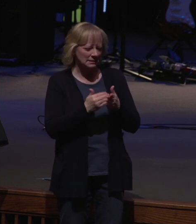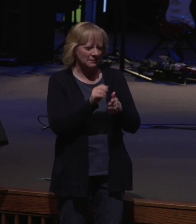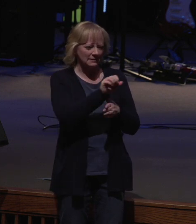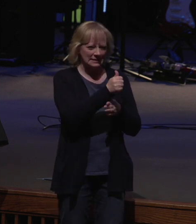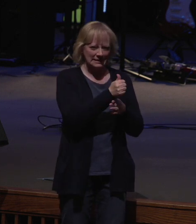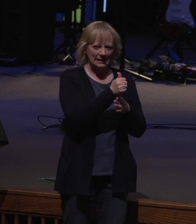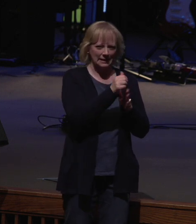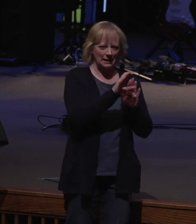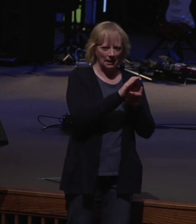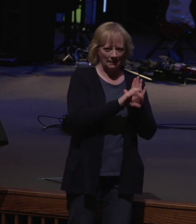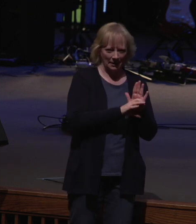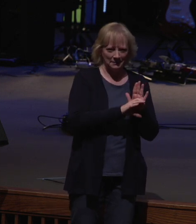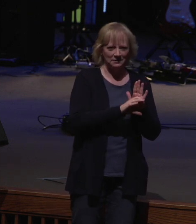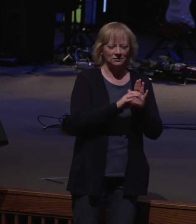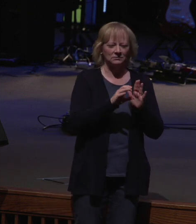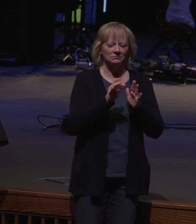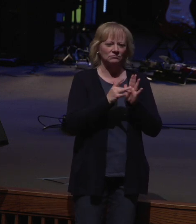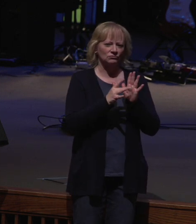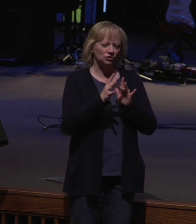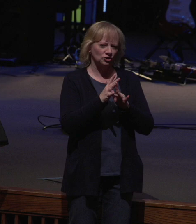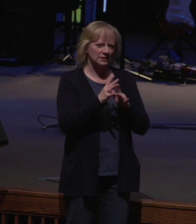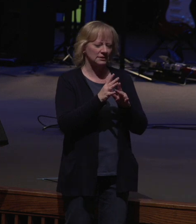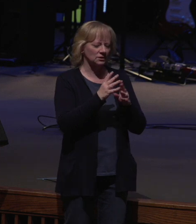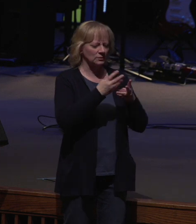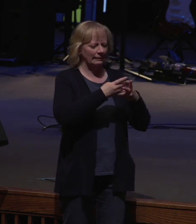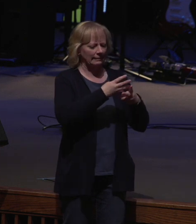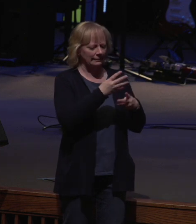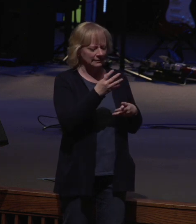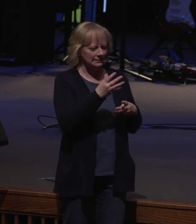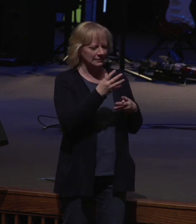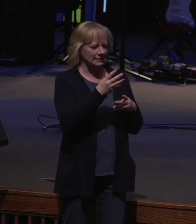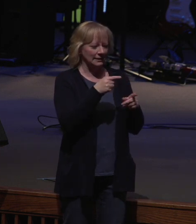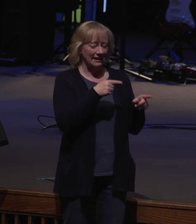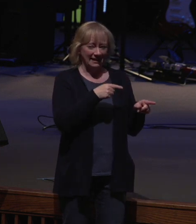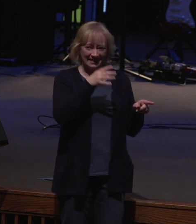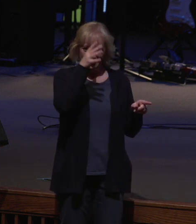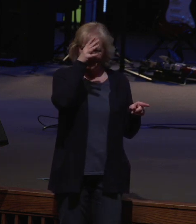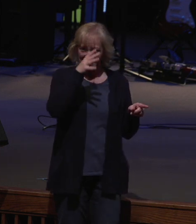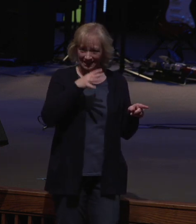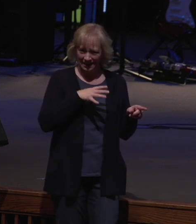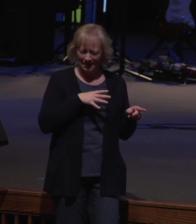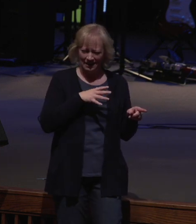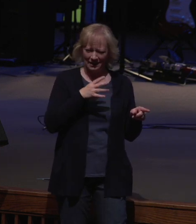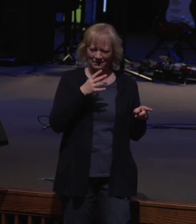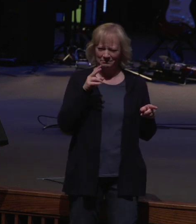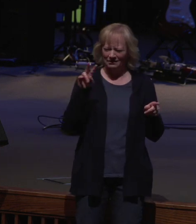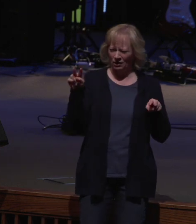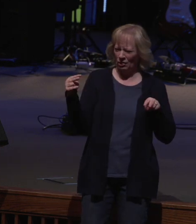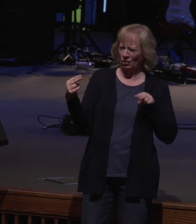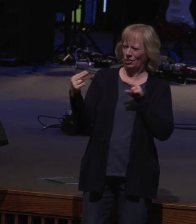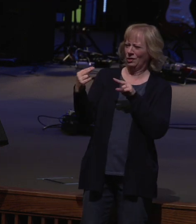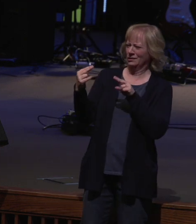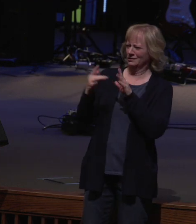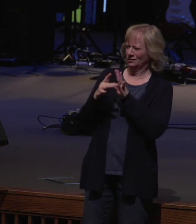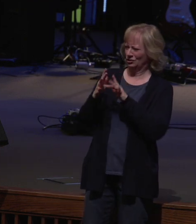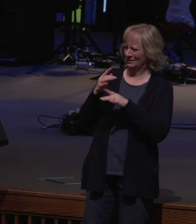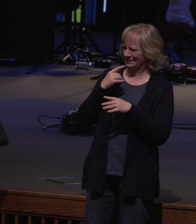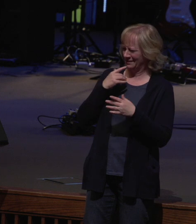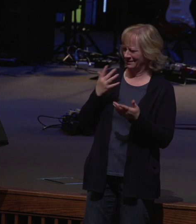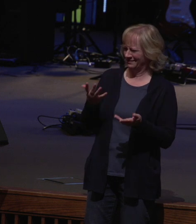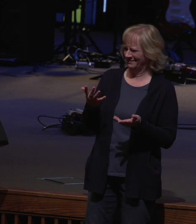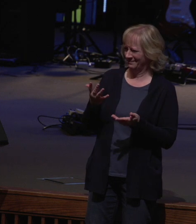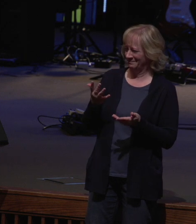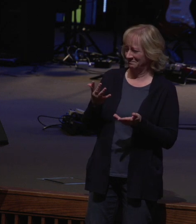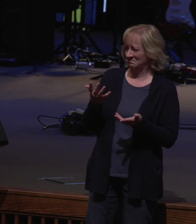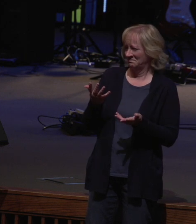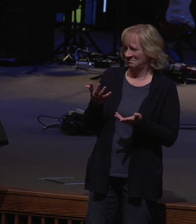some of the Ten Commandments. He just starts throwing some out. And this guy, which I would think it took some moxie, looks Jesus straight faced and says,